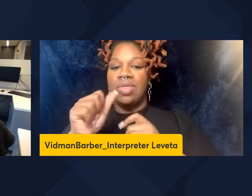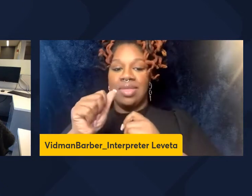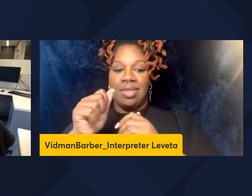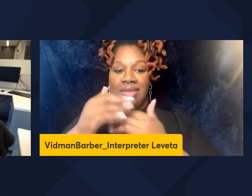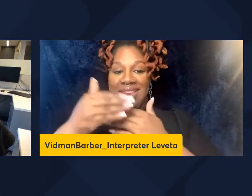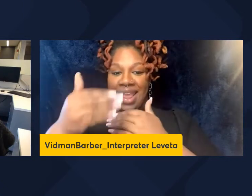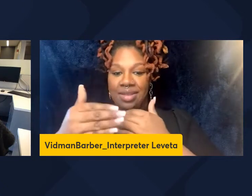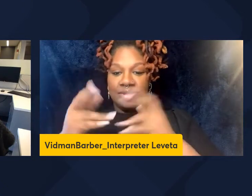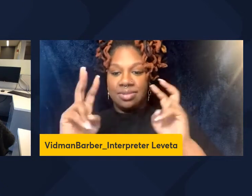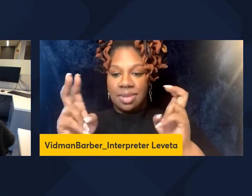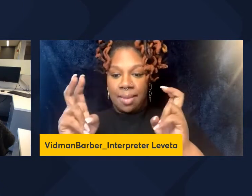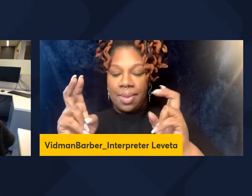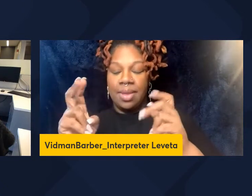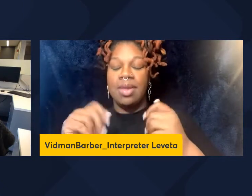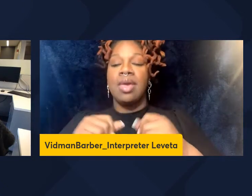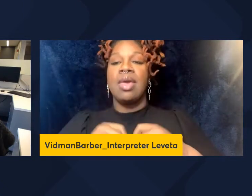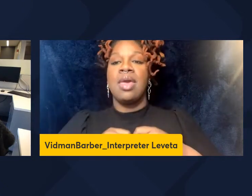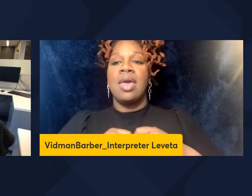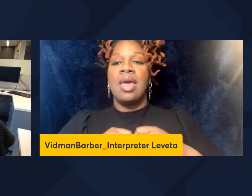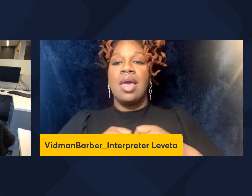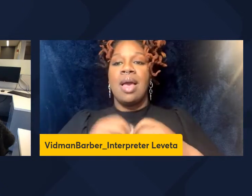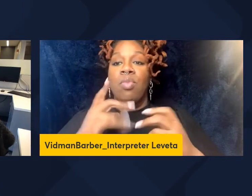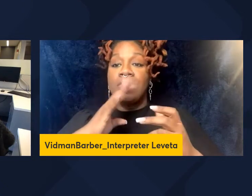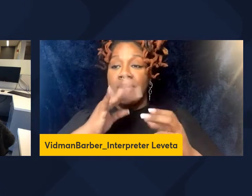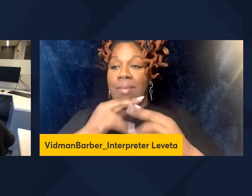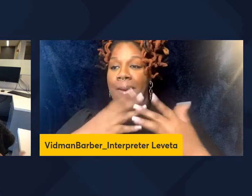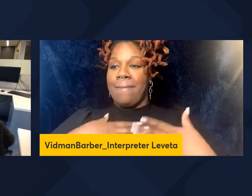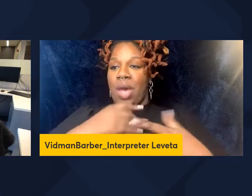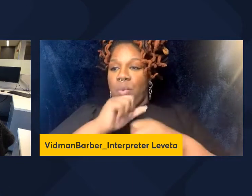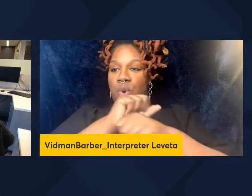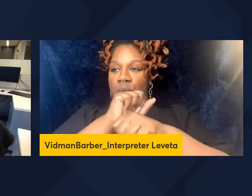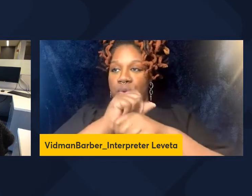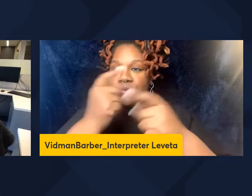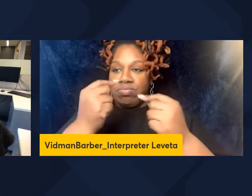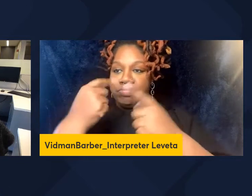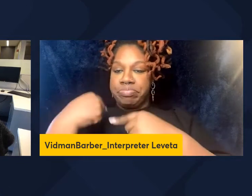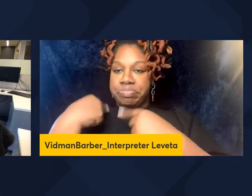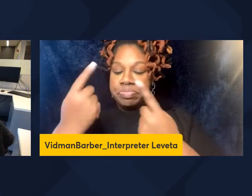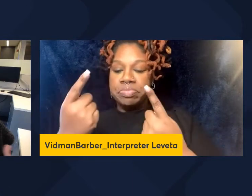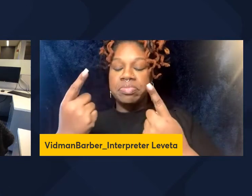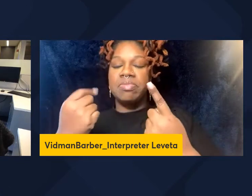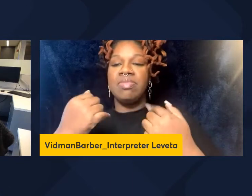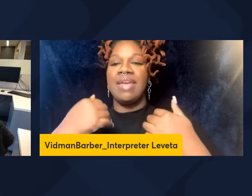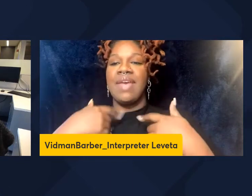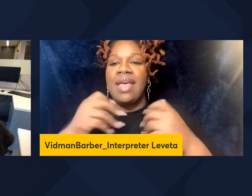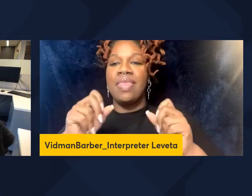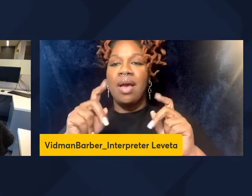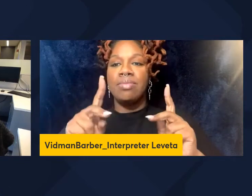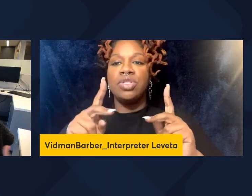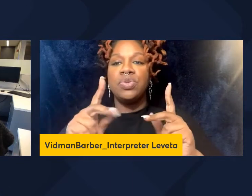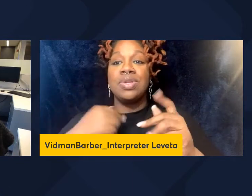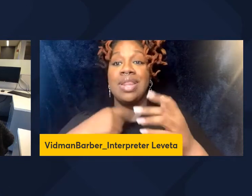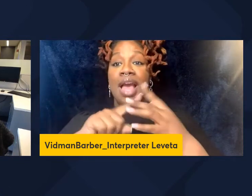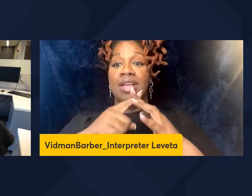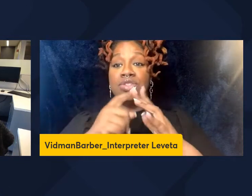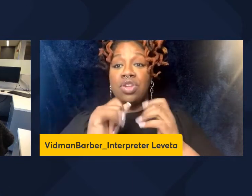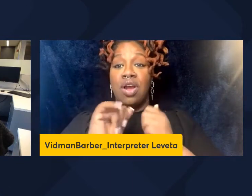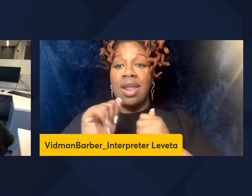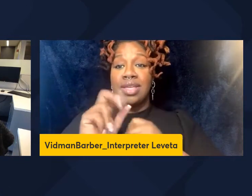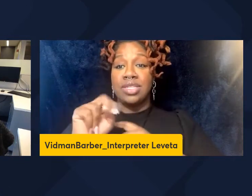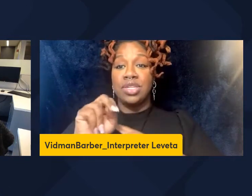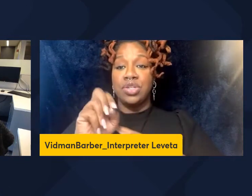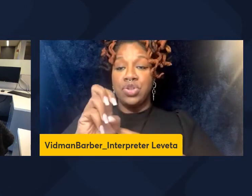about, I want to talk a little bit about the work that I've done. So I've had the chance. So I started off as a